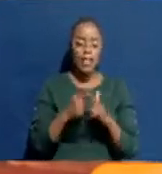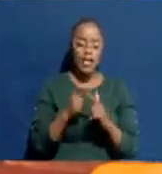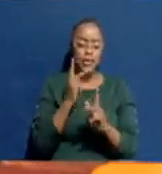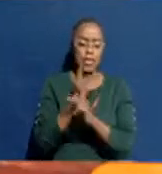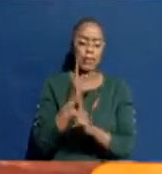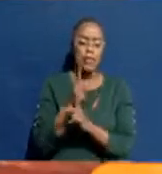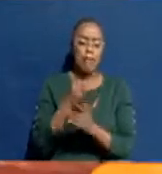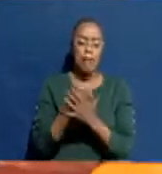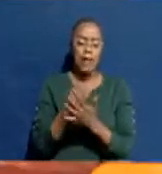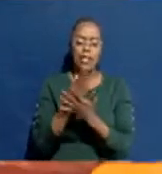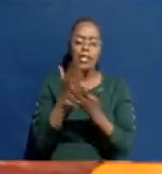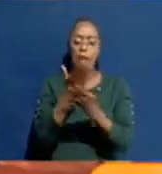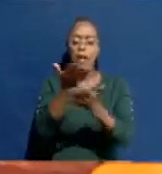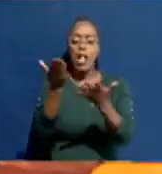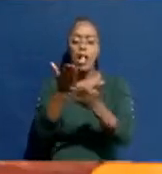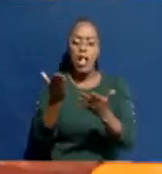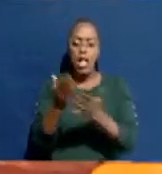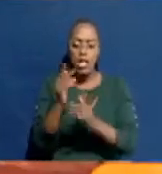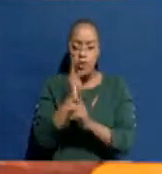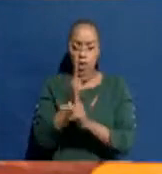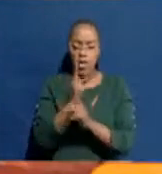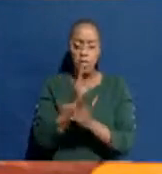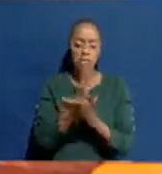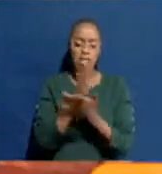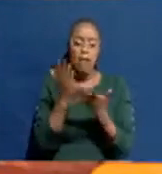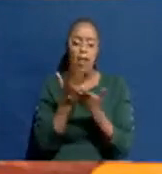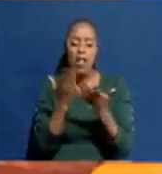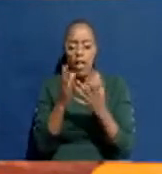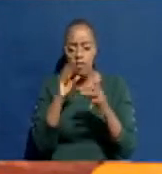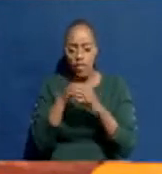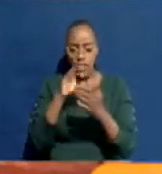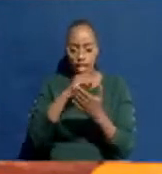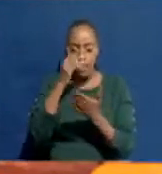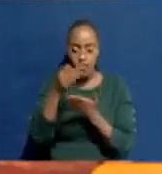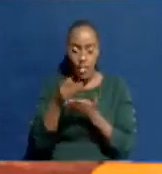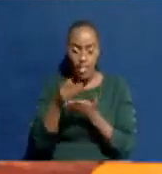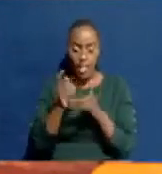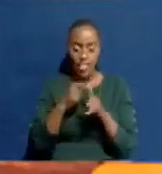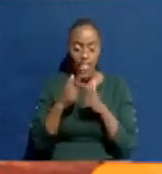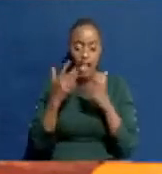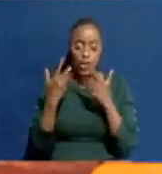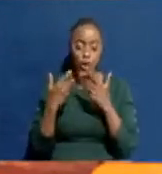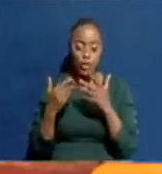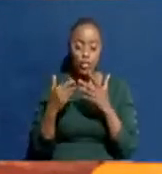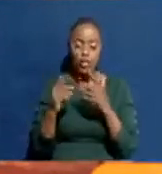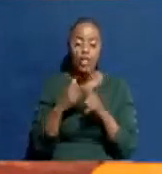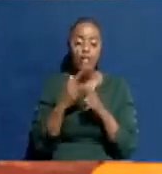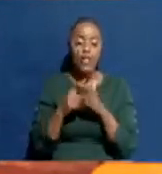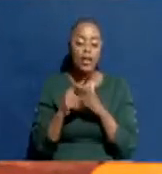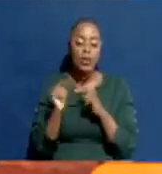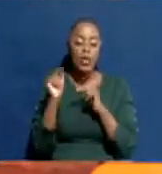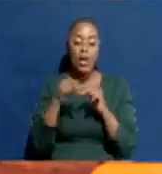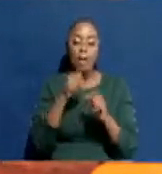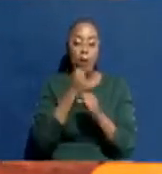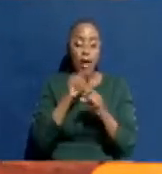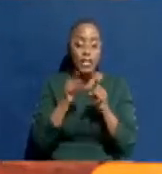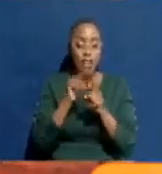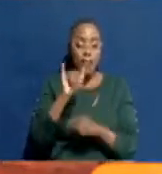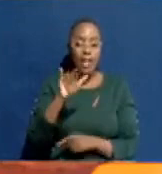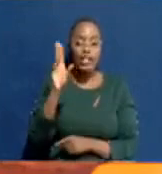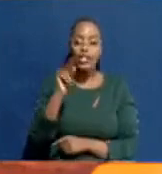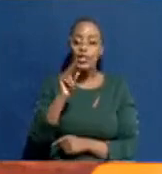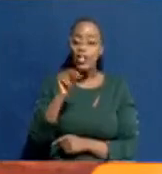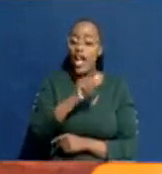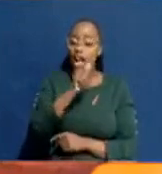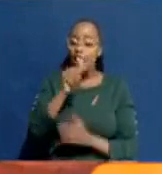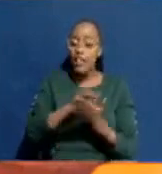it somewhere, you know, somewhere in some fund, you know, loosely. Then we come and it doesn't work like that. There's no